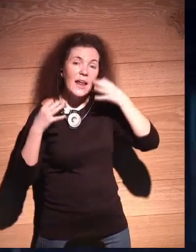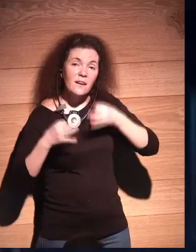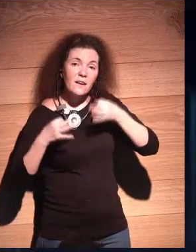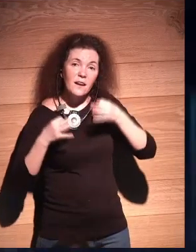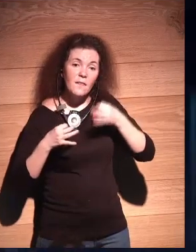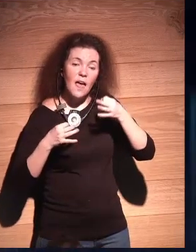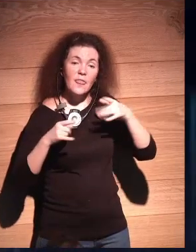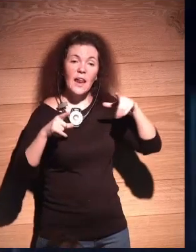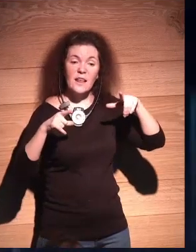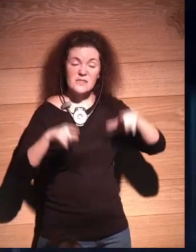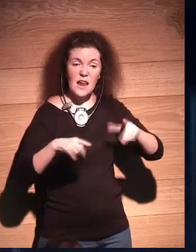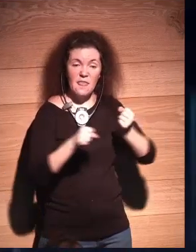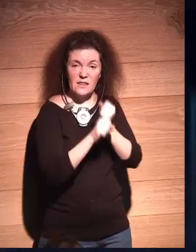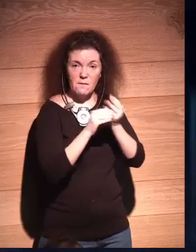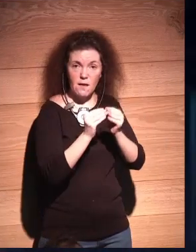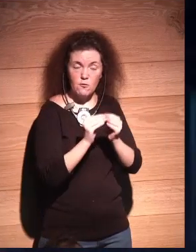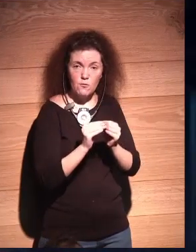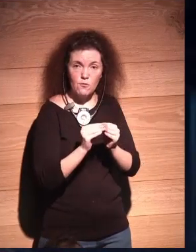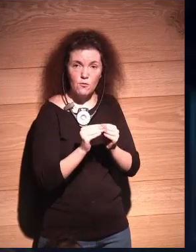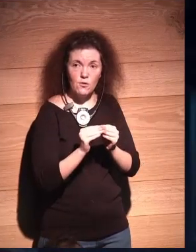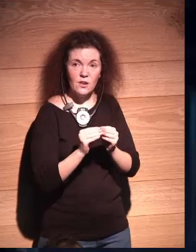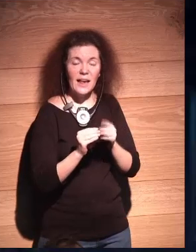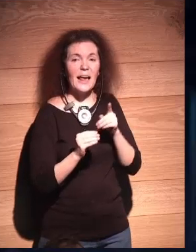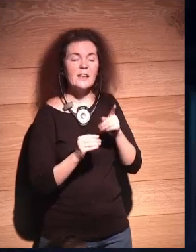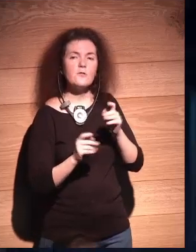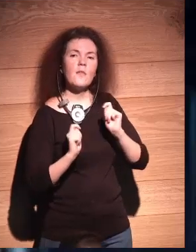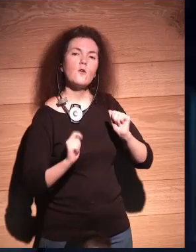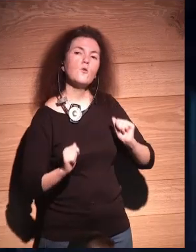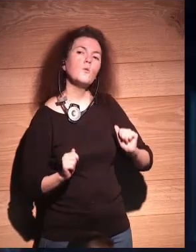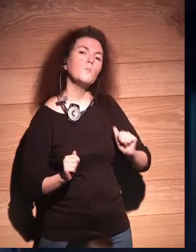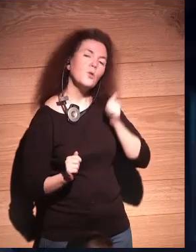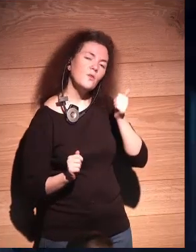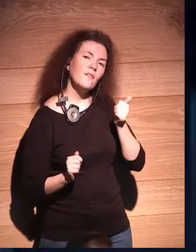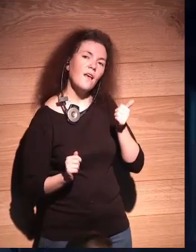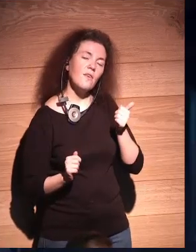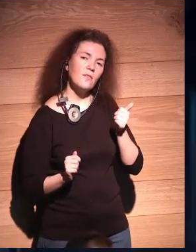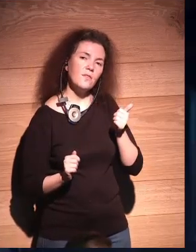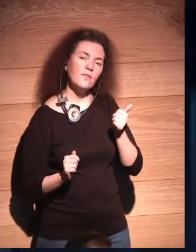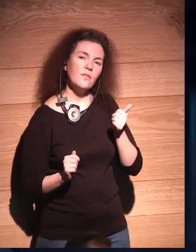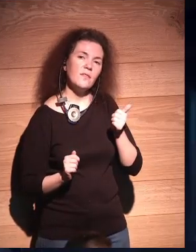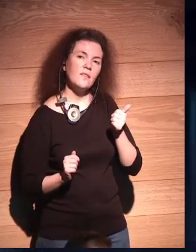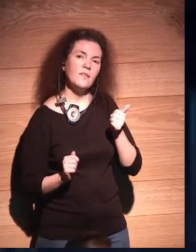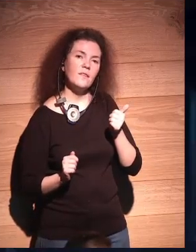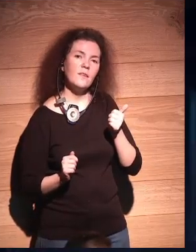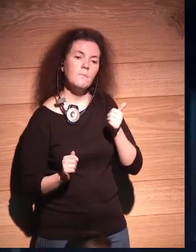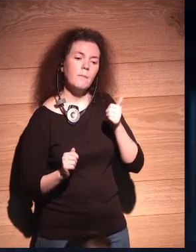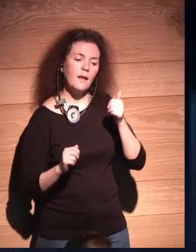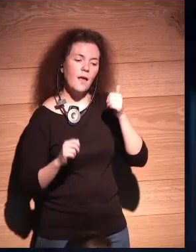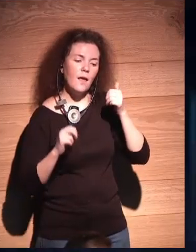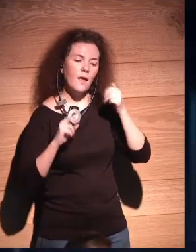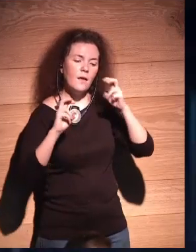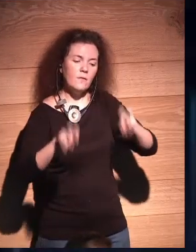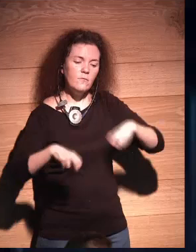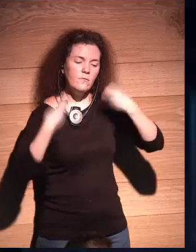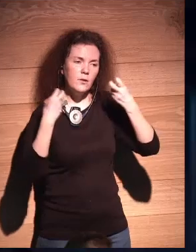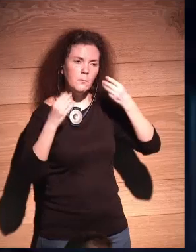like, because it's an opportunity then to think of it from a completely different angle and not just do your same